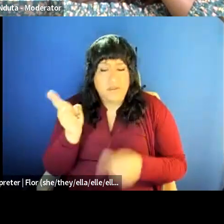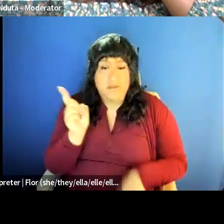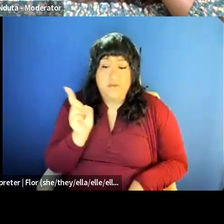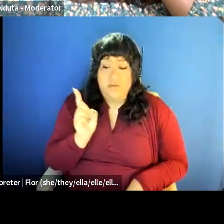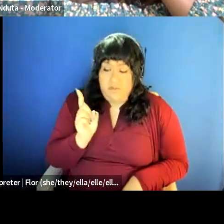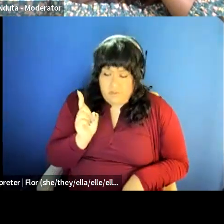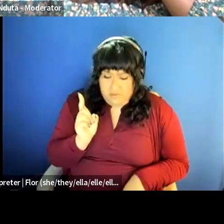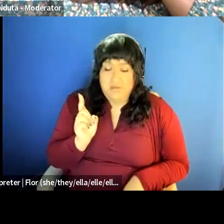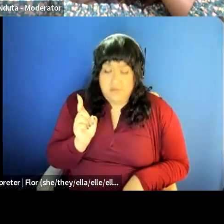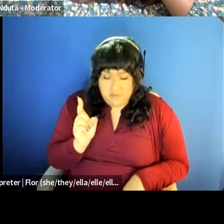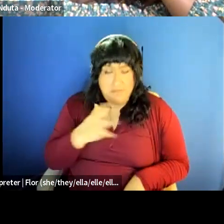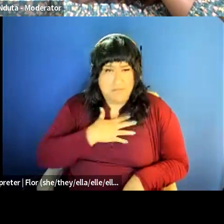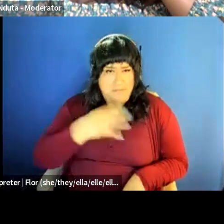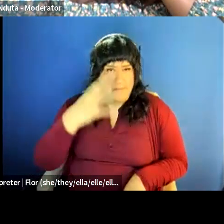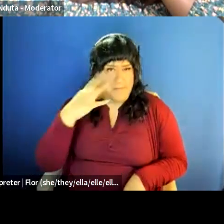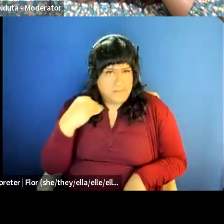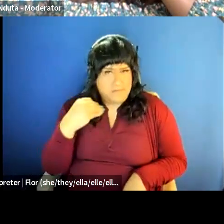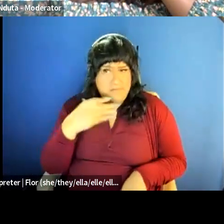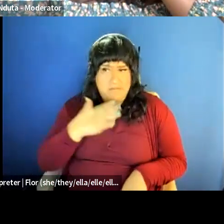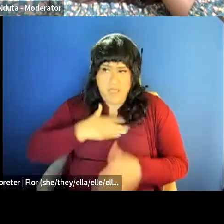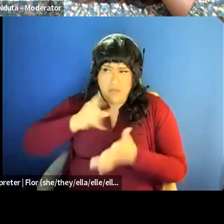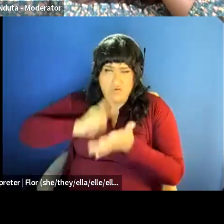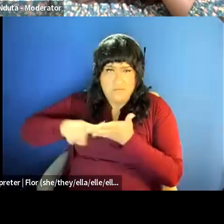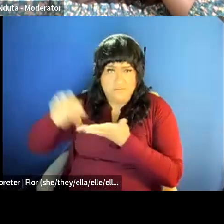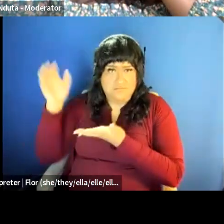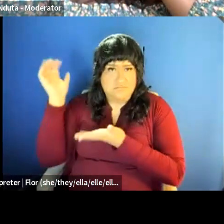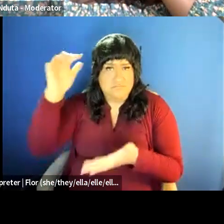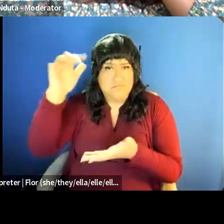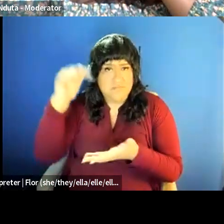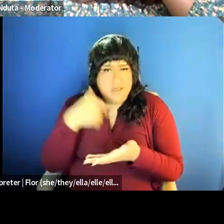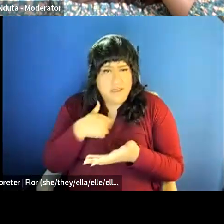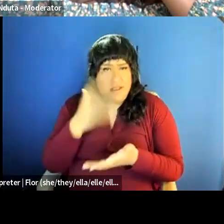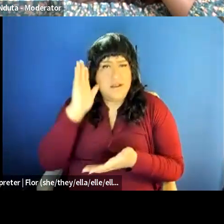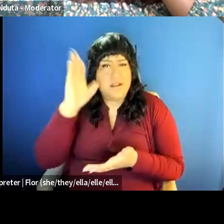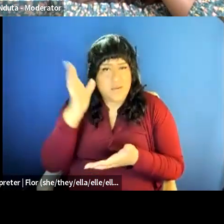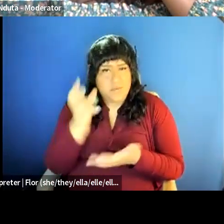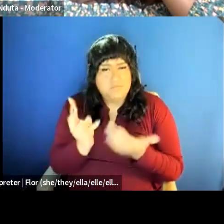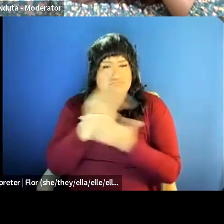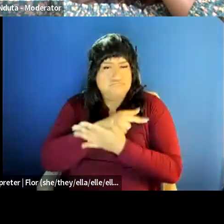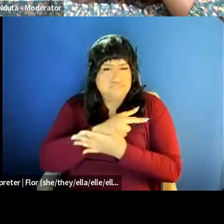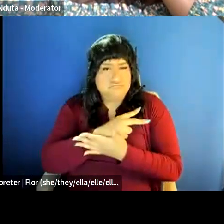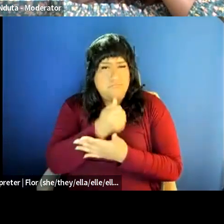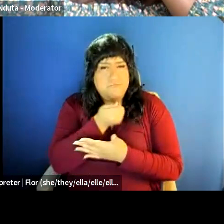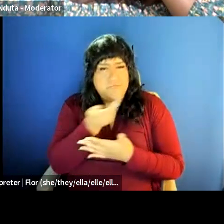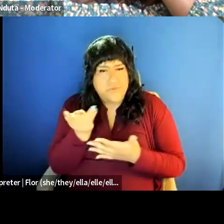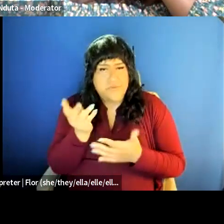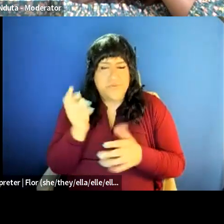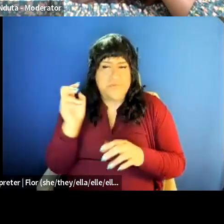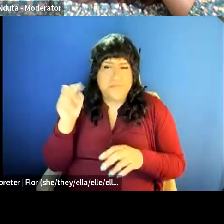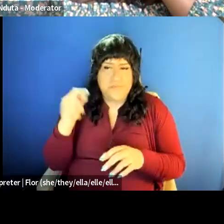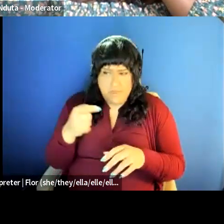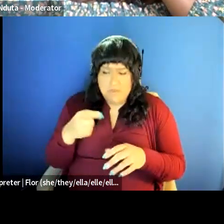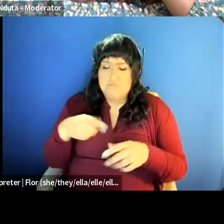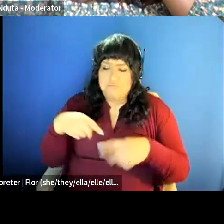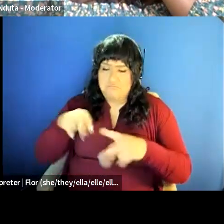after my experiences and my research, and I'll just sort of run through a few of the things that kind of coming at it from different angles that I think we